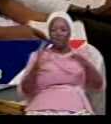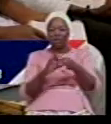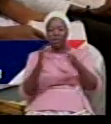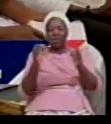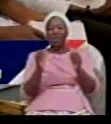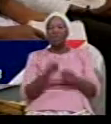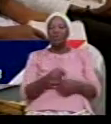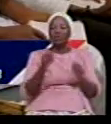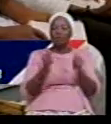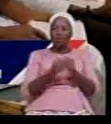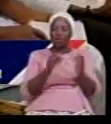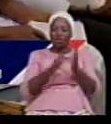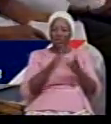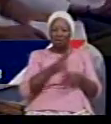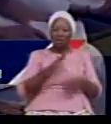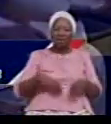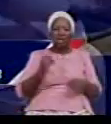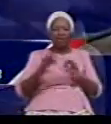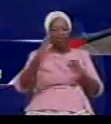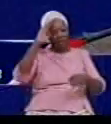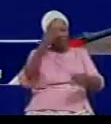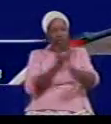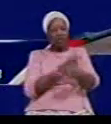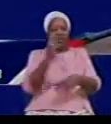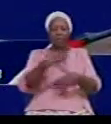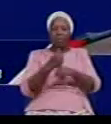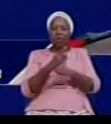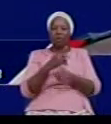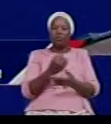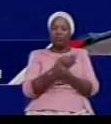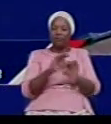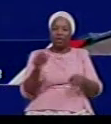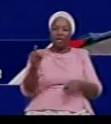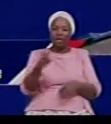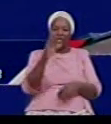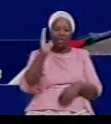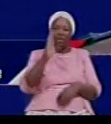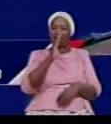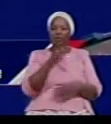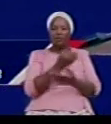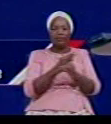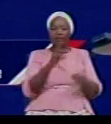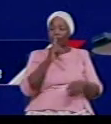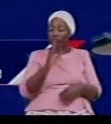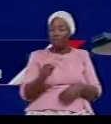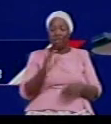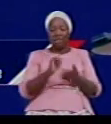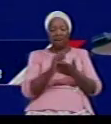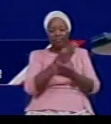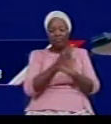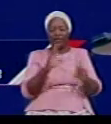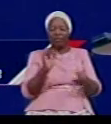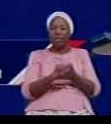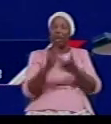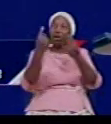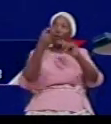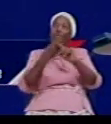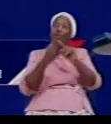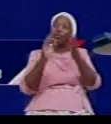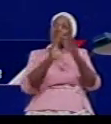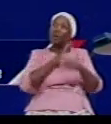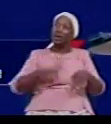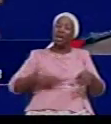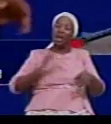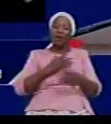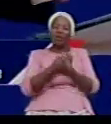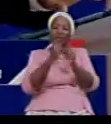ye shall be free indeed. That freedom that comes from Christ, our Savior, that freedom that comes from Christ,